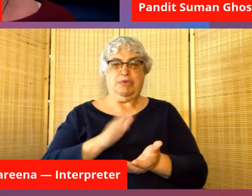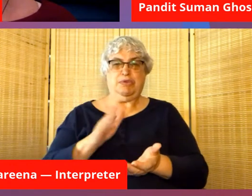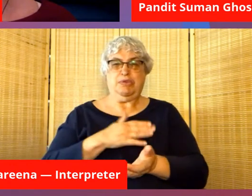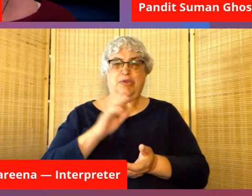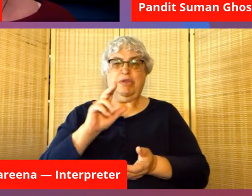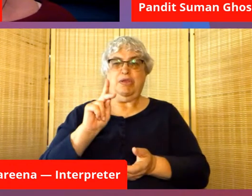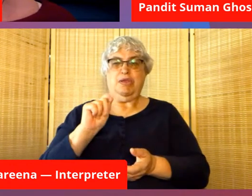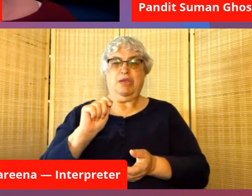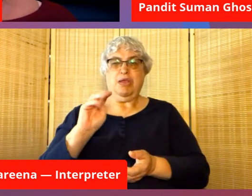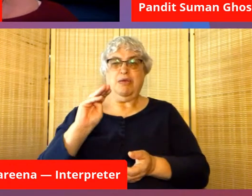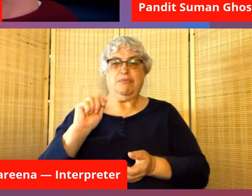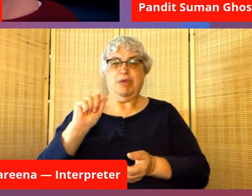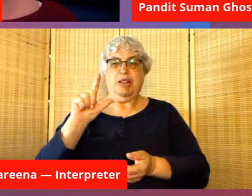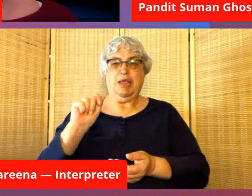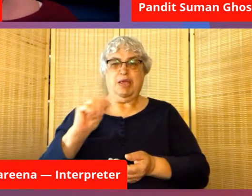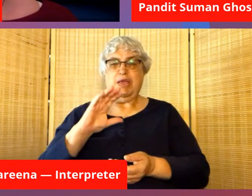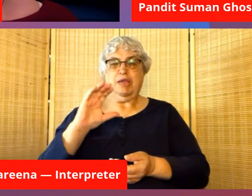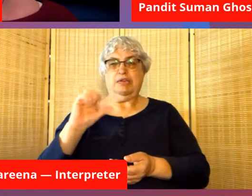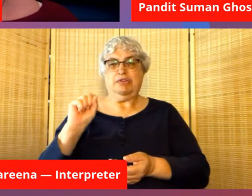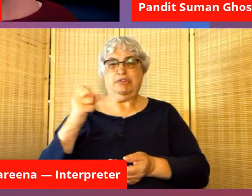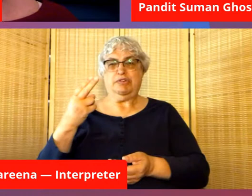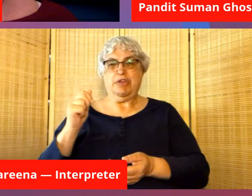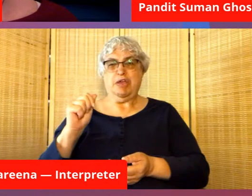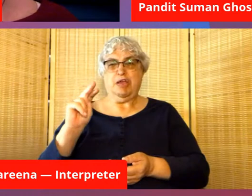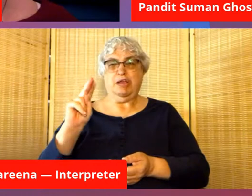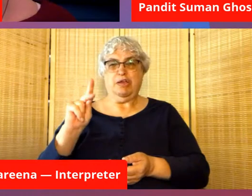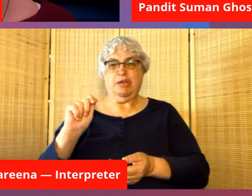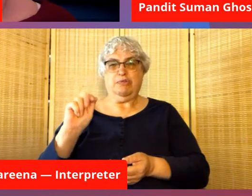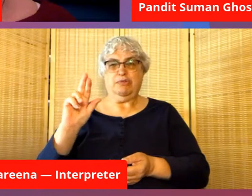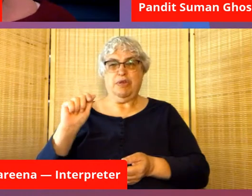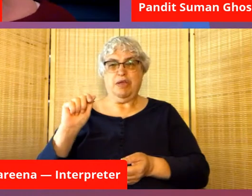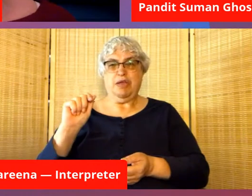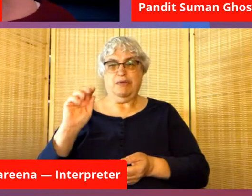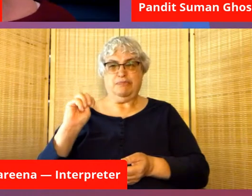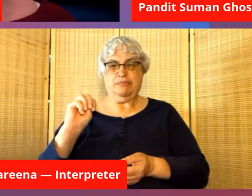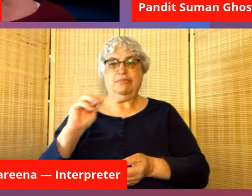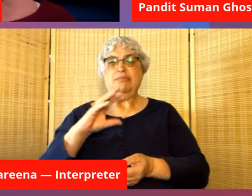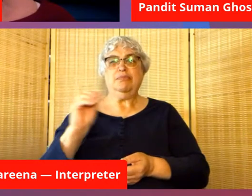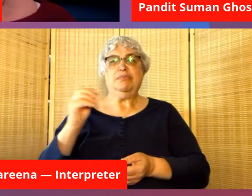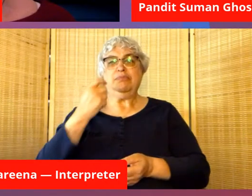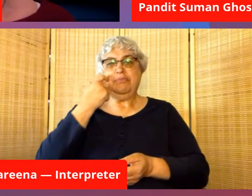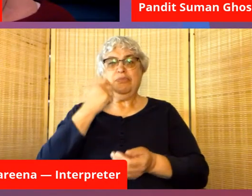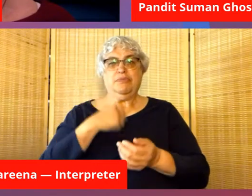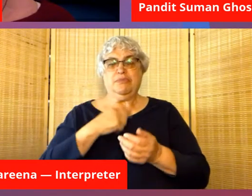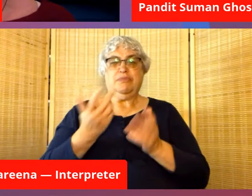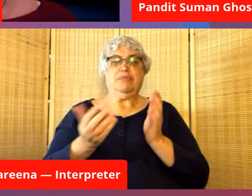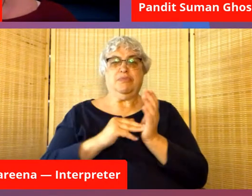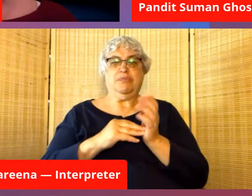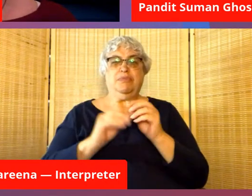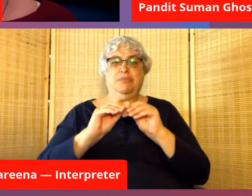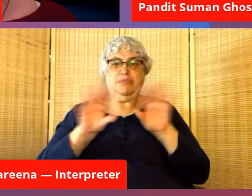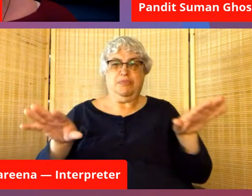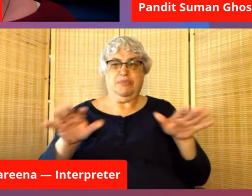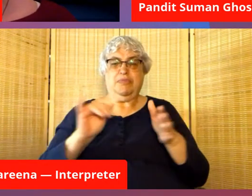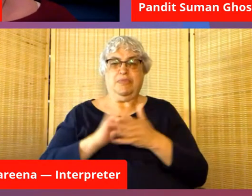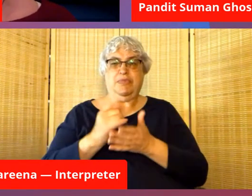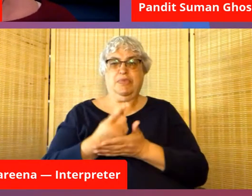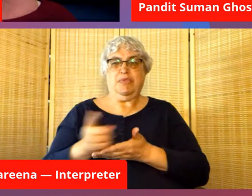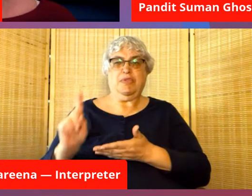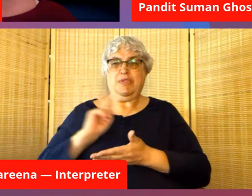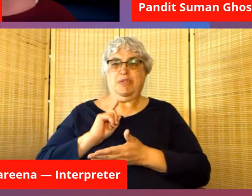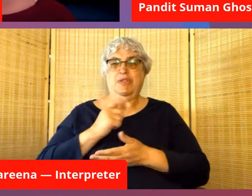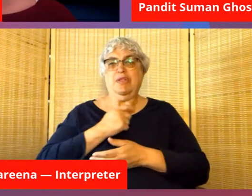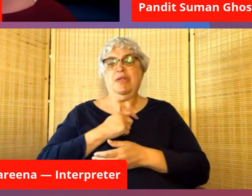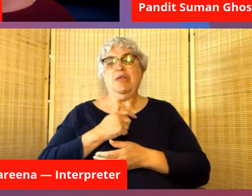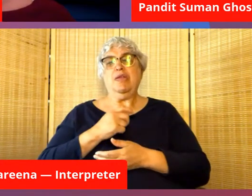Kamala Shankaram. And we actually just relaunched that series last week and had a watch party.